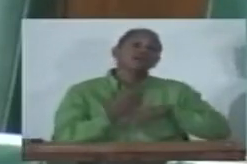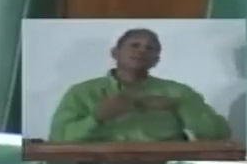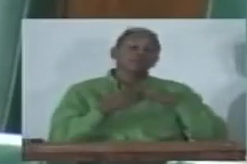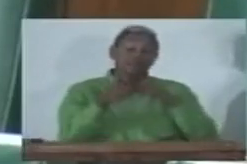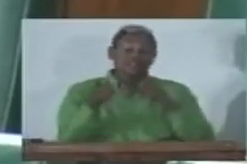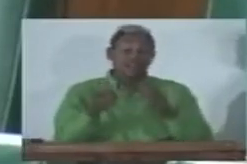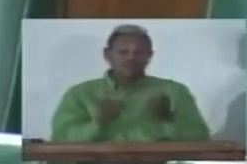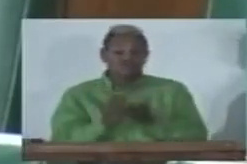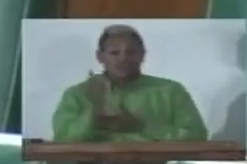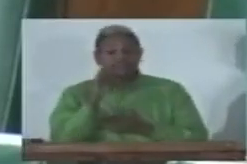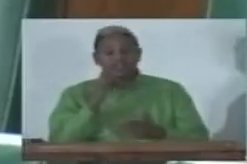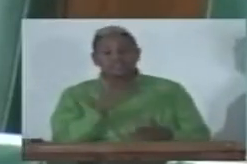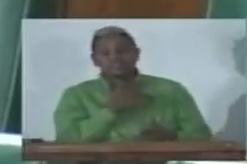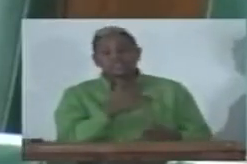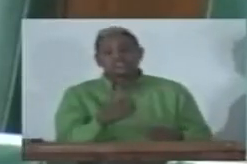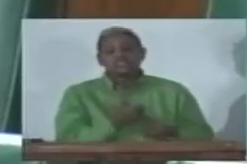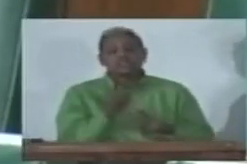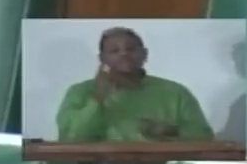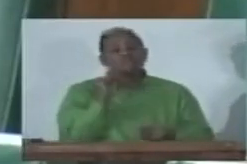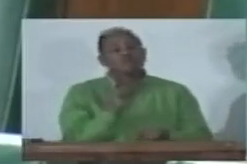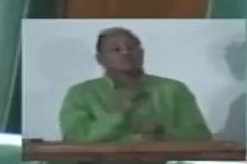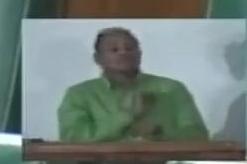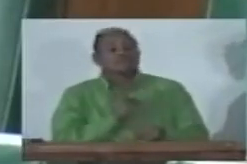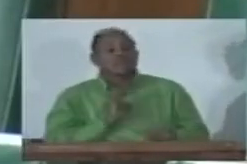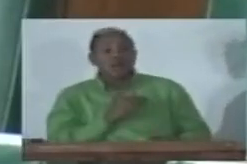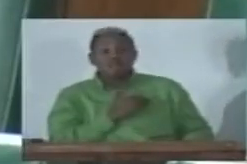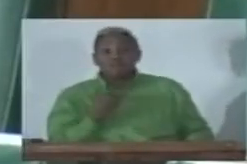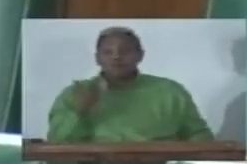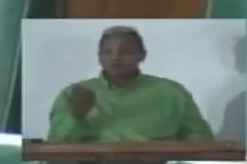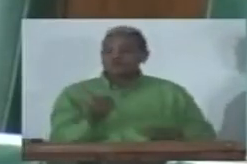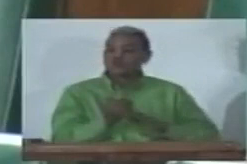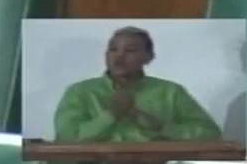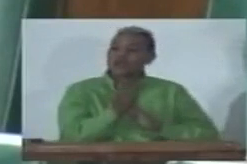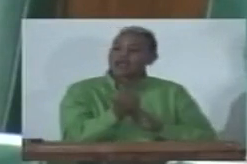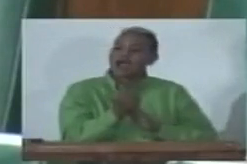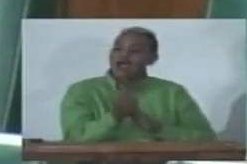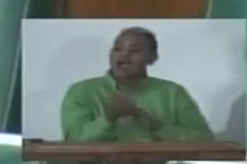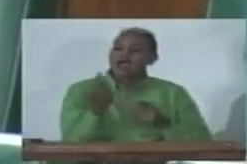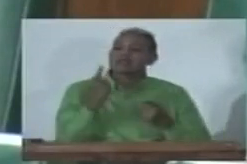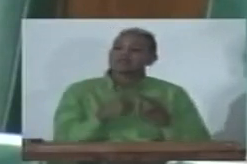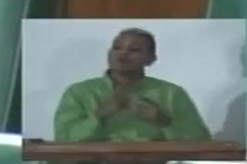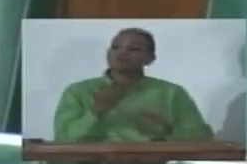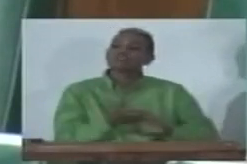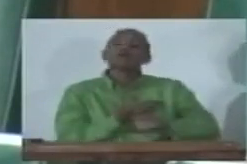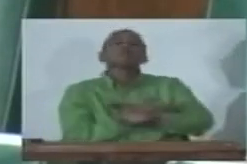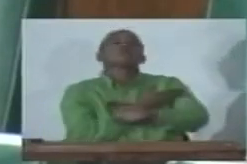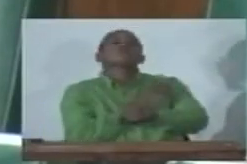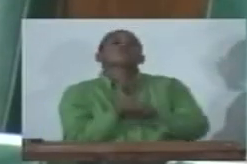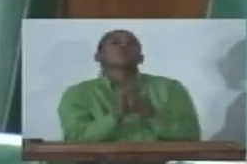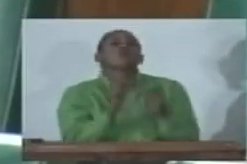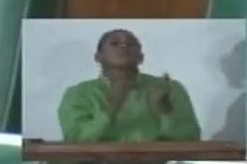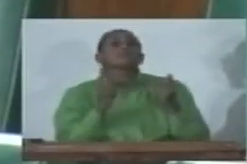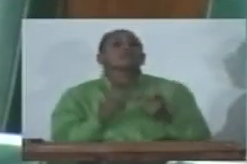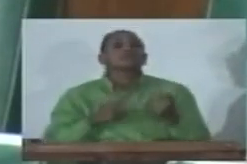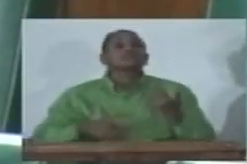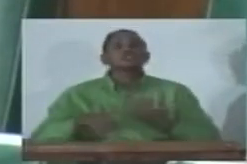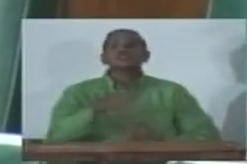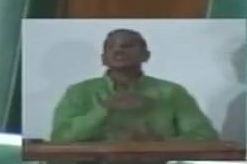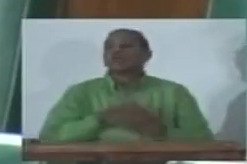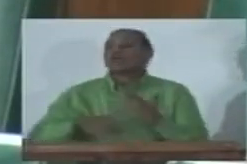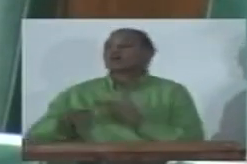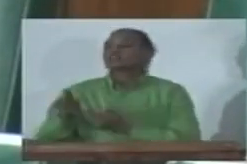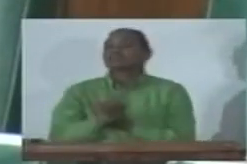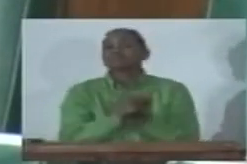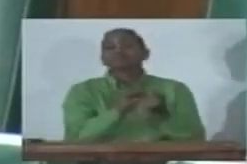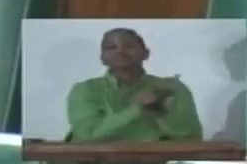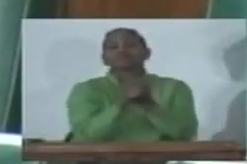as sensitization for employers to guide and to improve workplace interactions.